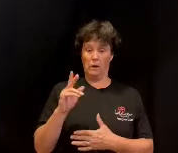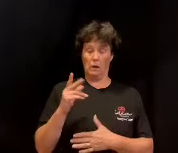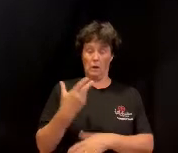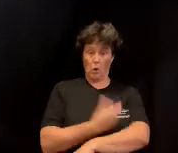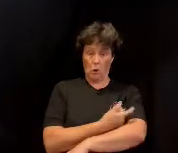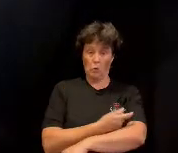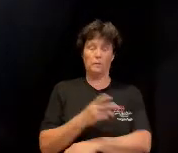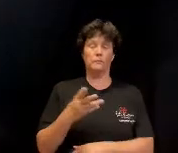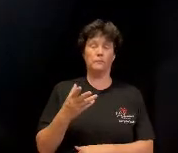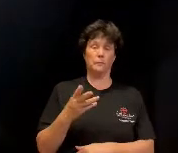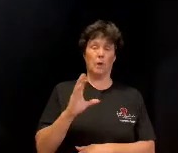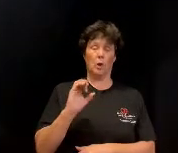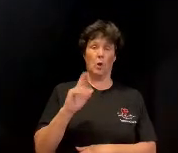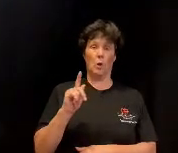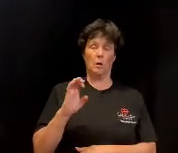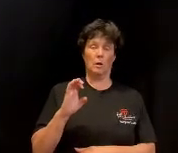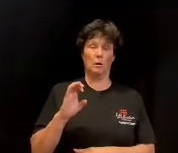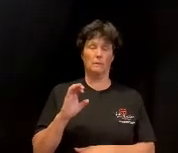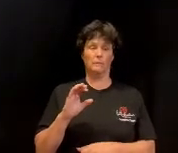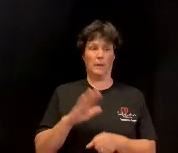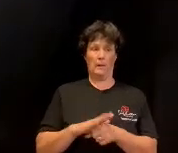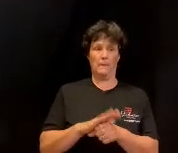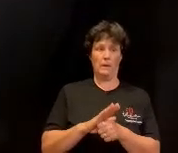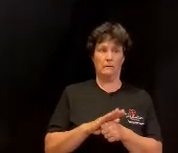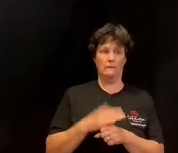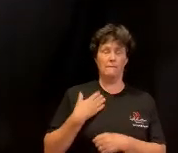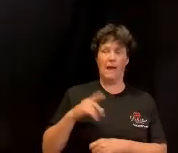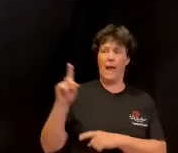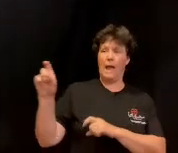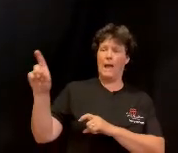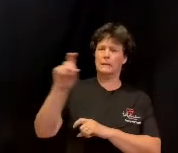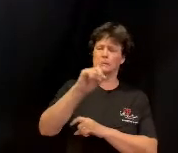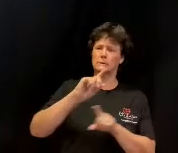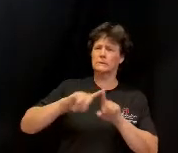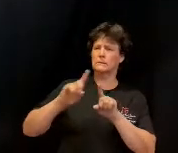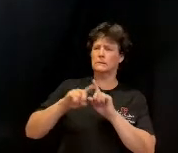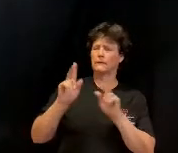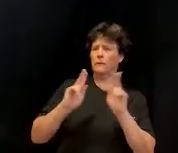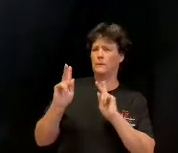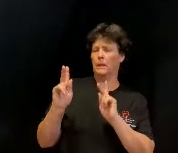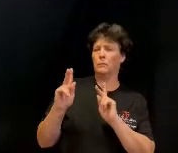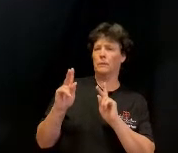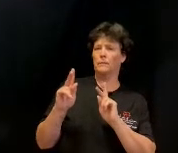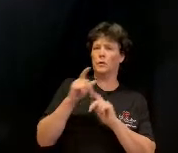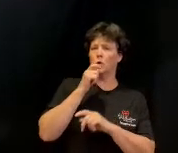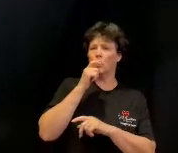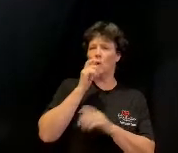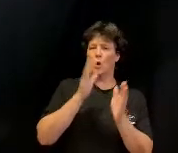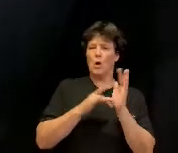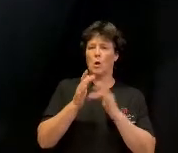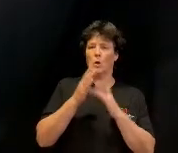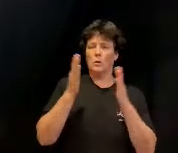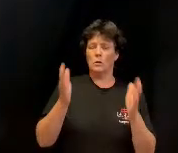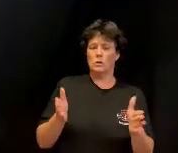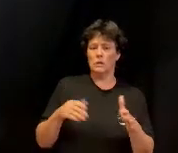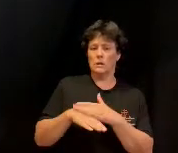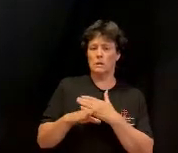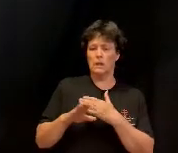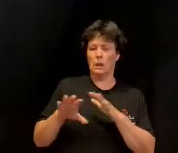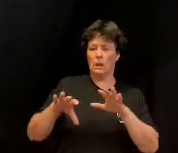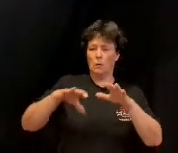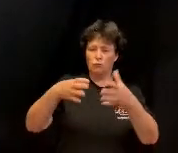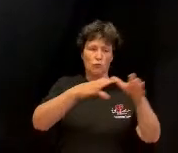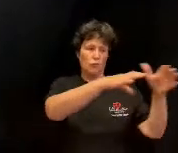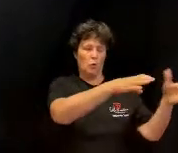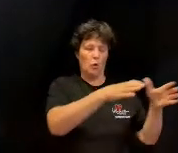If I asked a greater percentage of people outside of here, who are the Christians in the bunch? What do you think